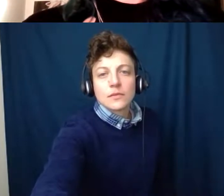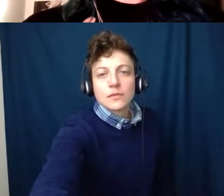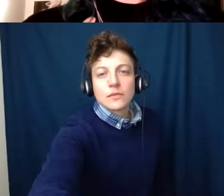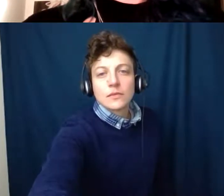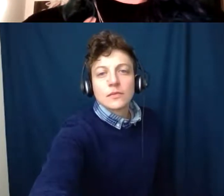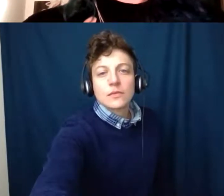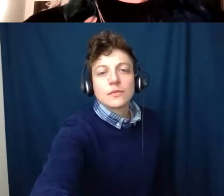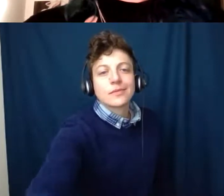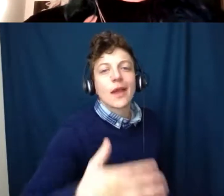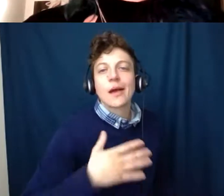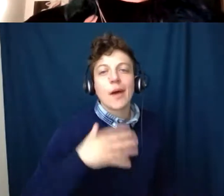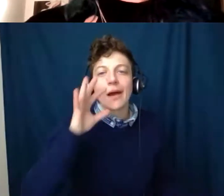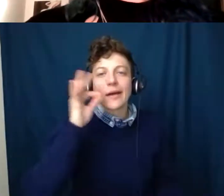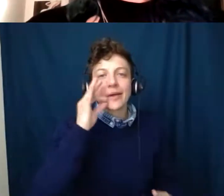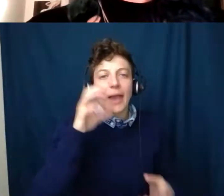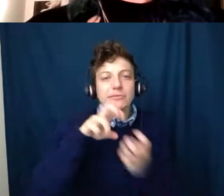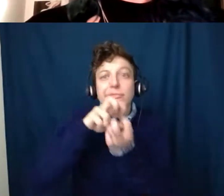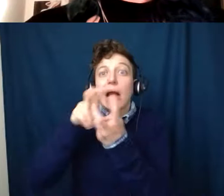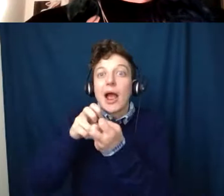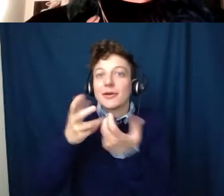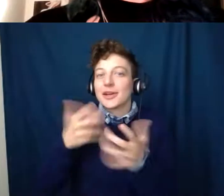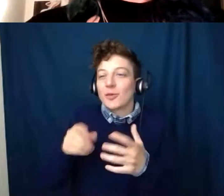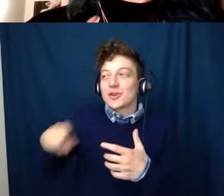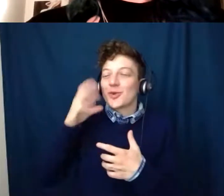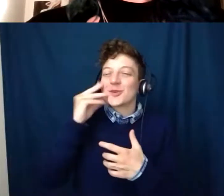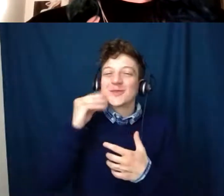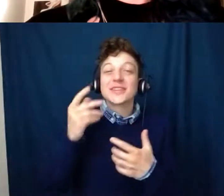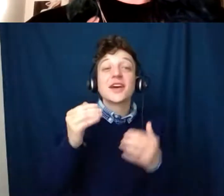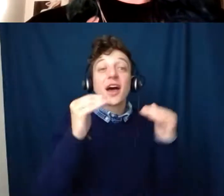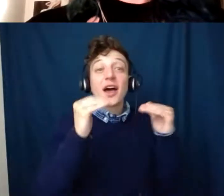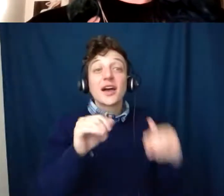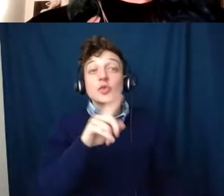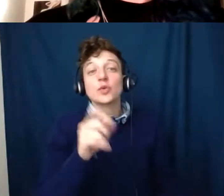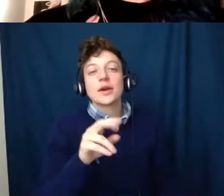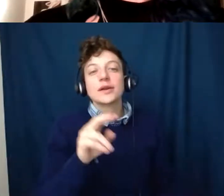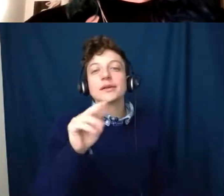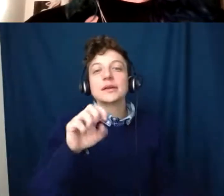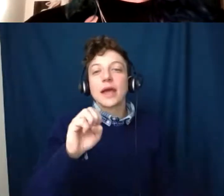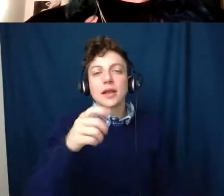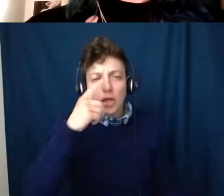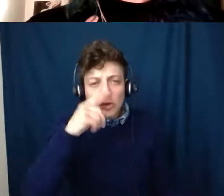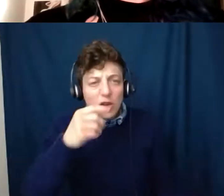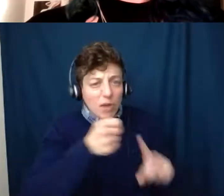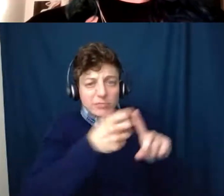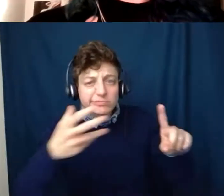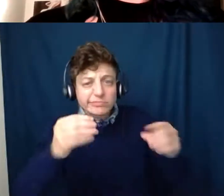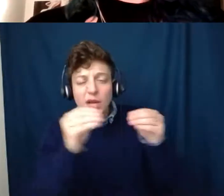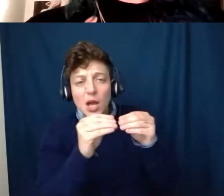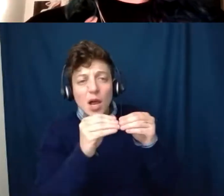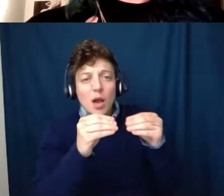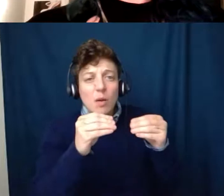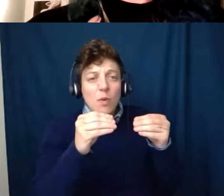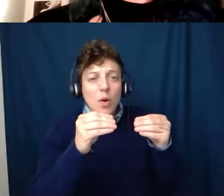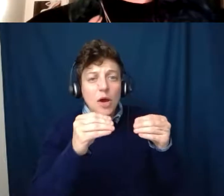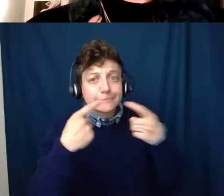that. All right, the next question is from Nate Parsons. Can you talk a little bit more about effective ways of countering groups with